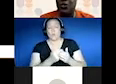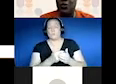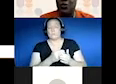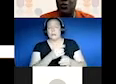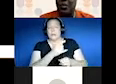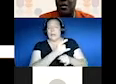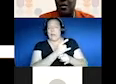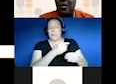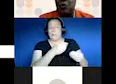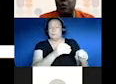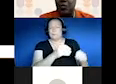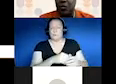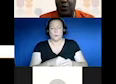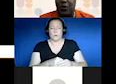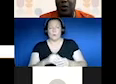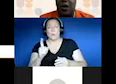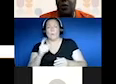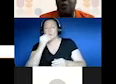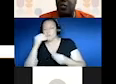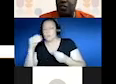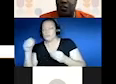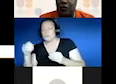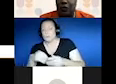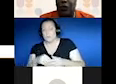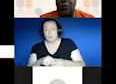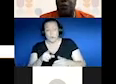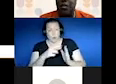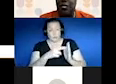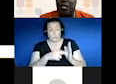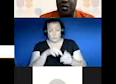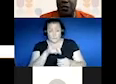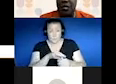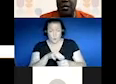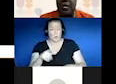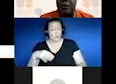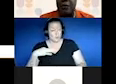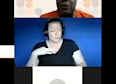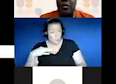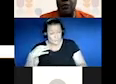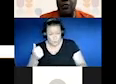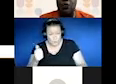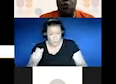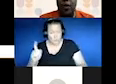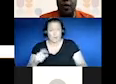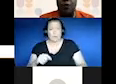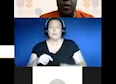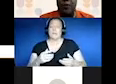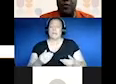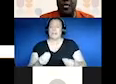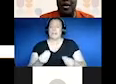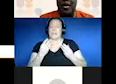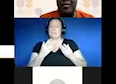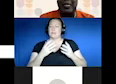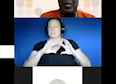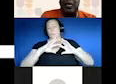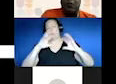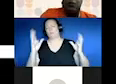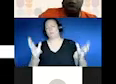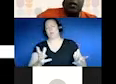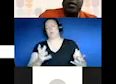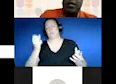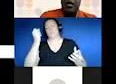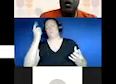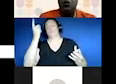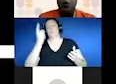is your local grocery store? Are you registered to vote? Are you volunteering? So it gives us a well-rounded idea